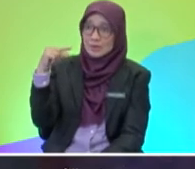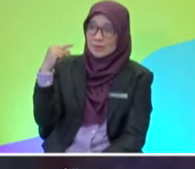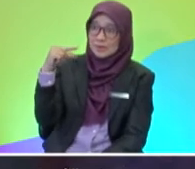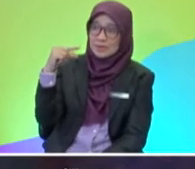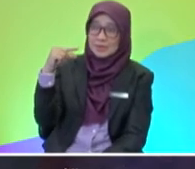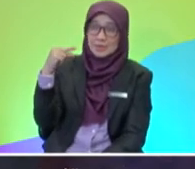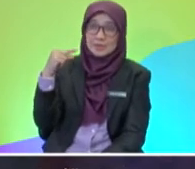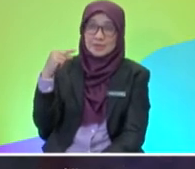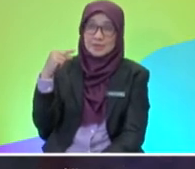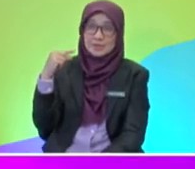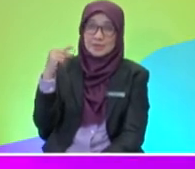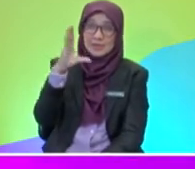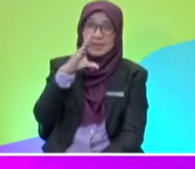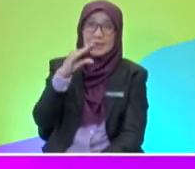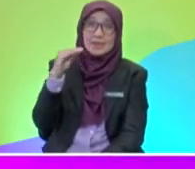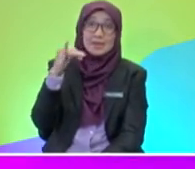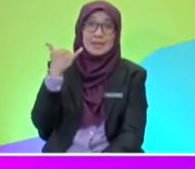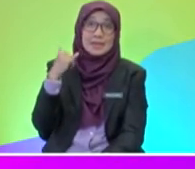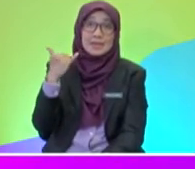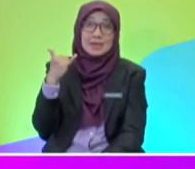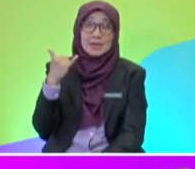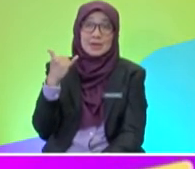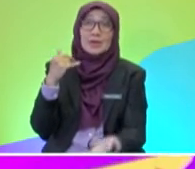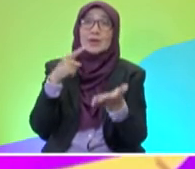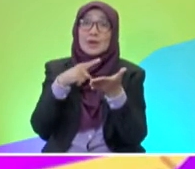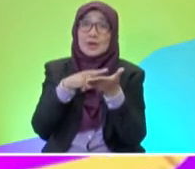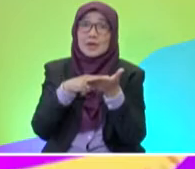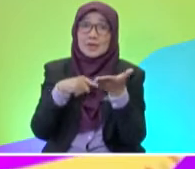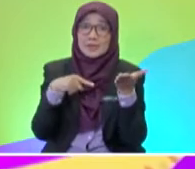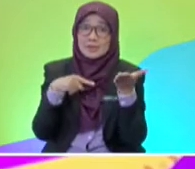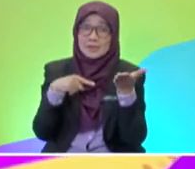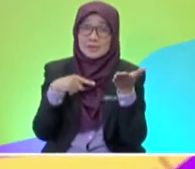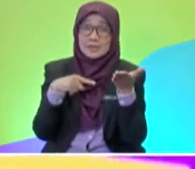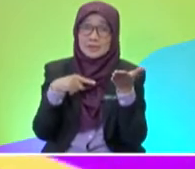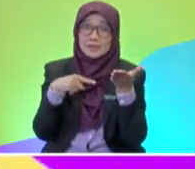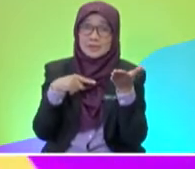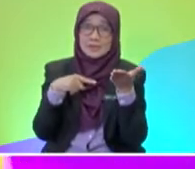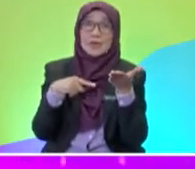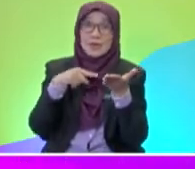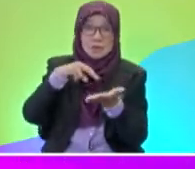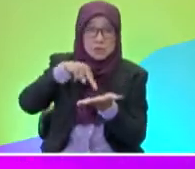and? It's green and yellow. But what is this, Teacher Rahma? I know this jumps.